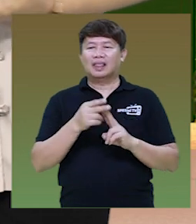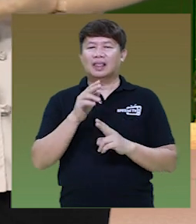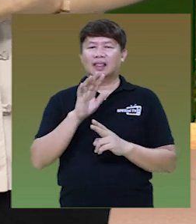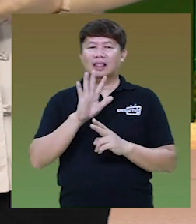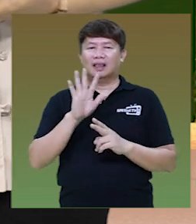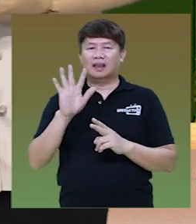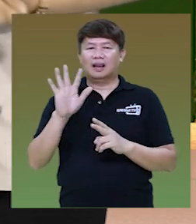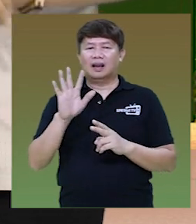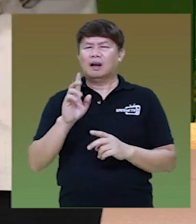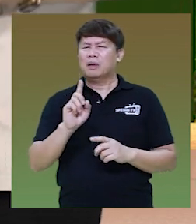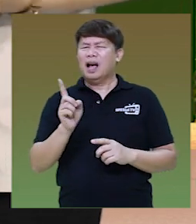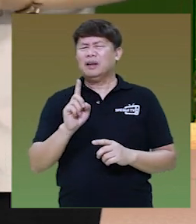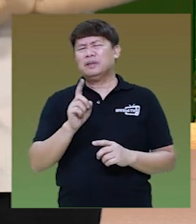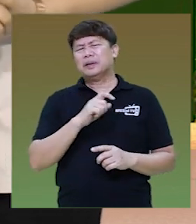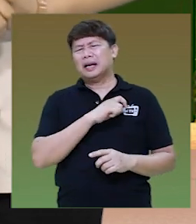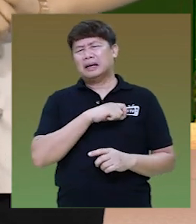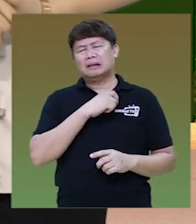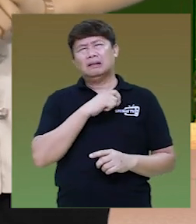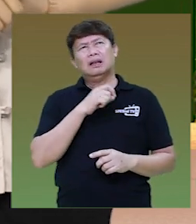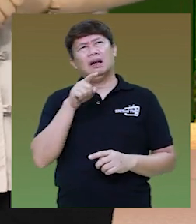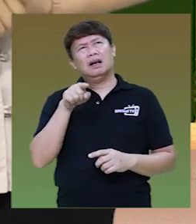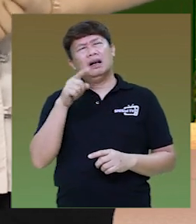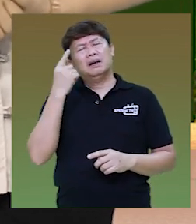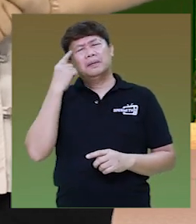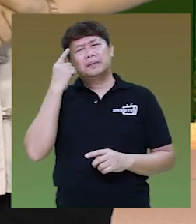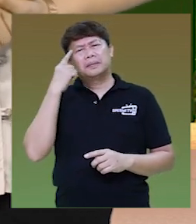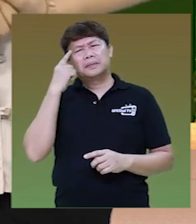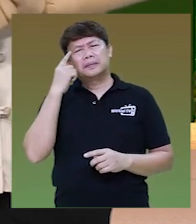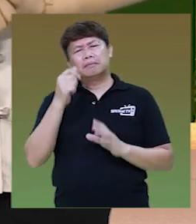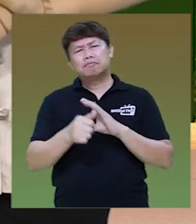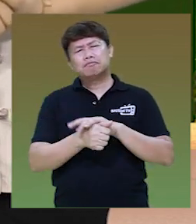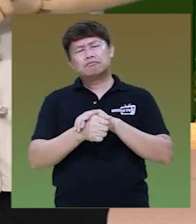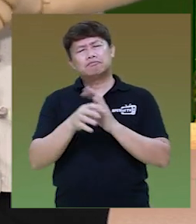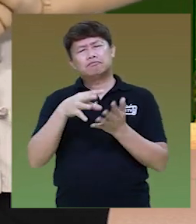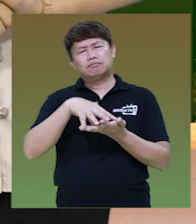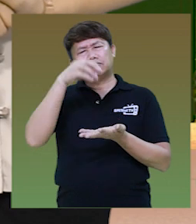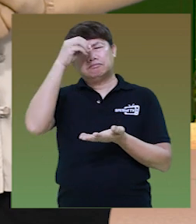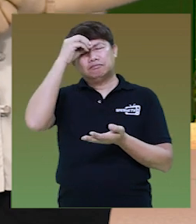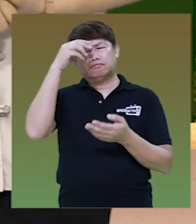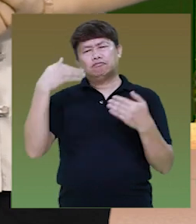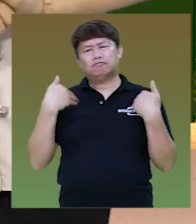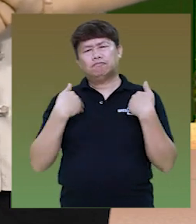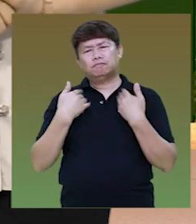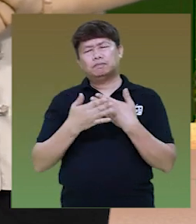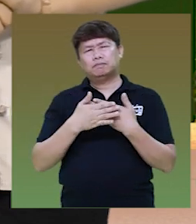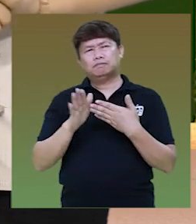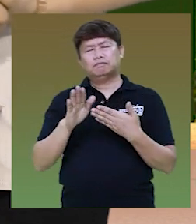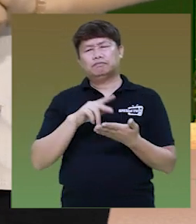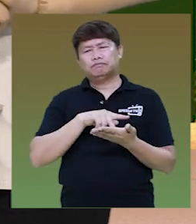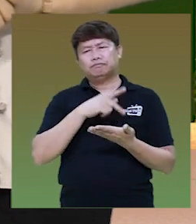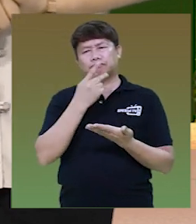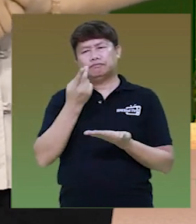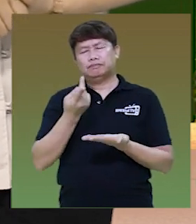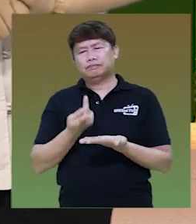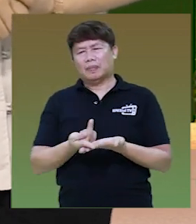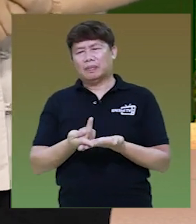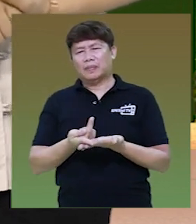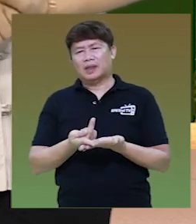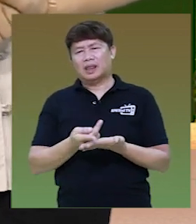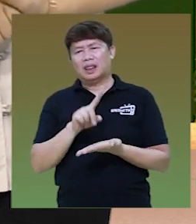Number 5. What trait do you think the turtle learned to have after he